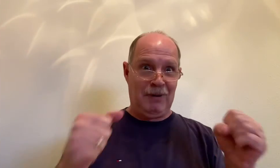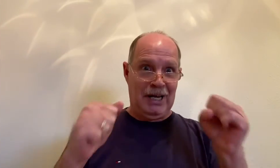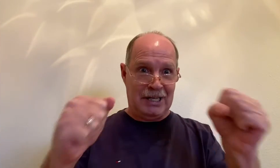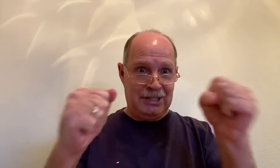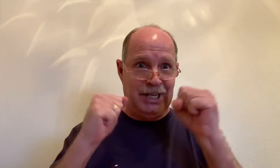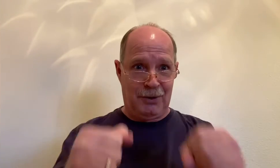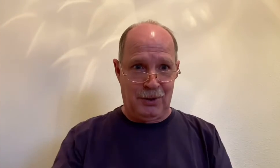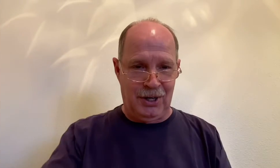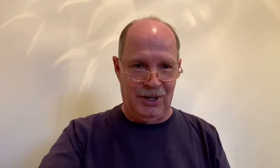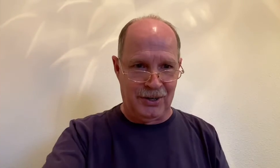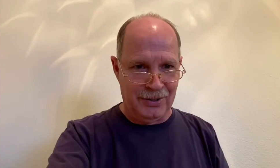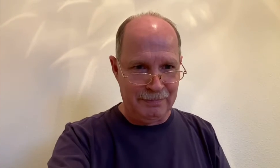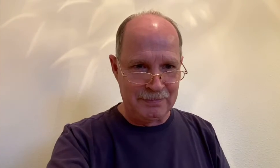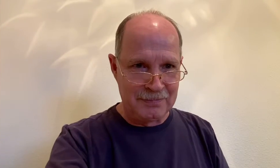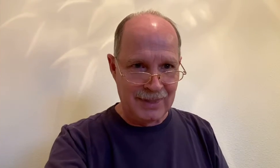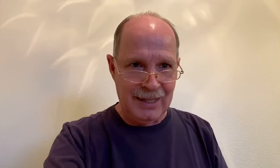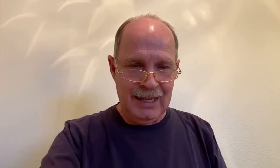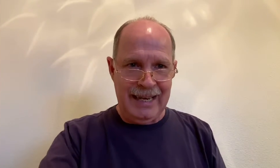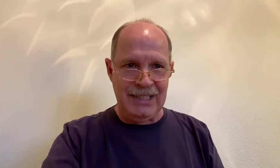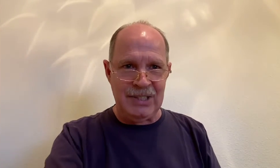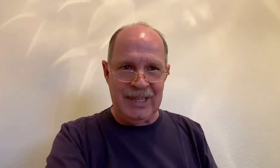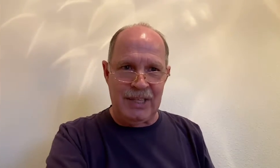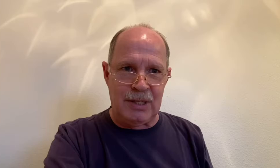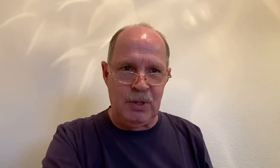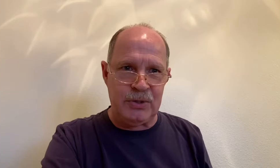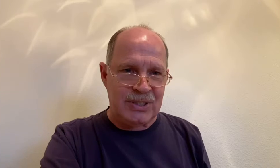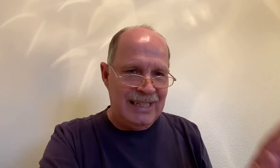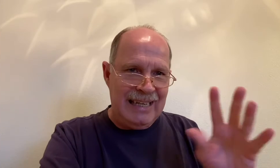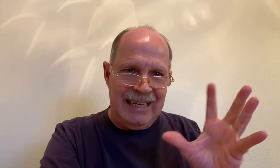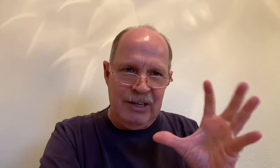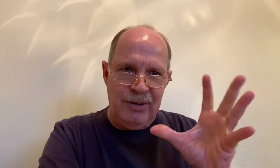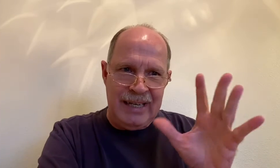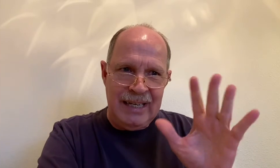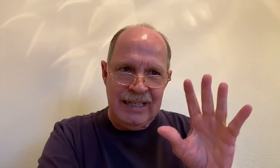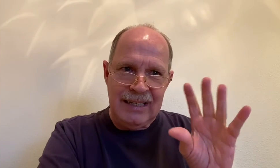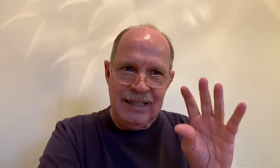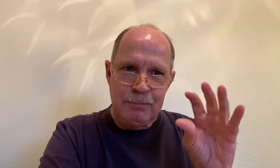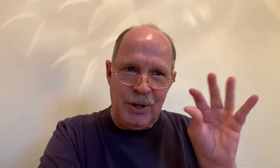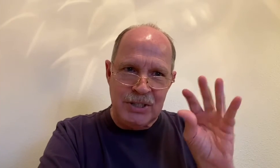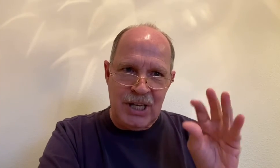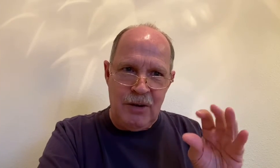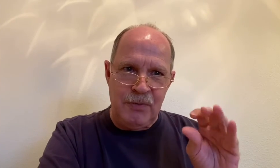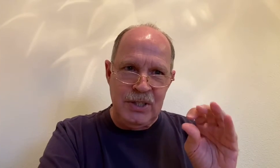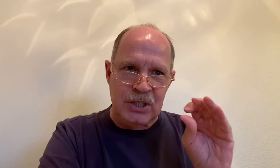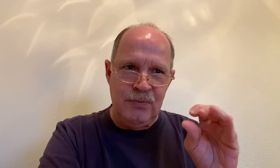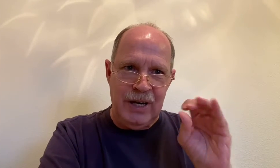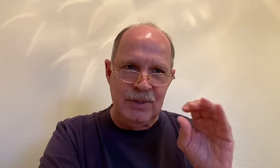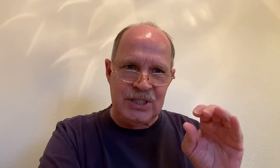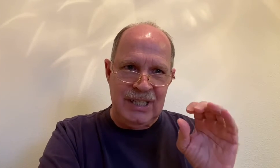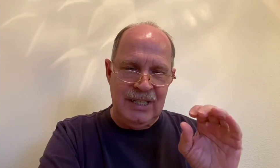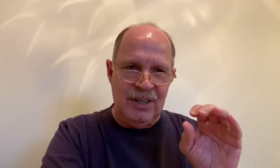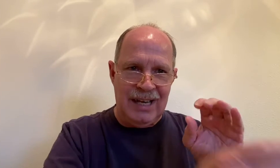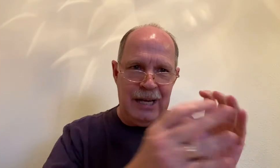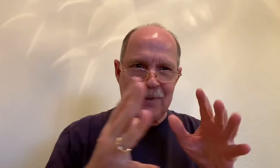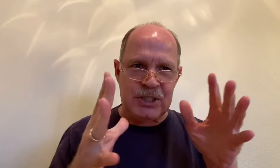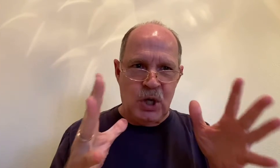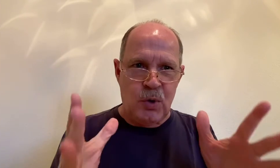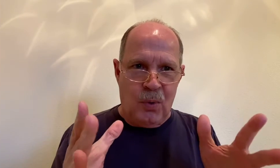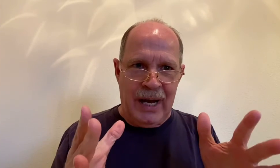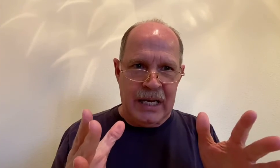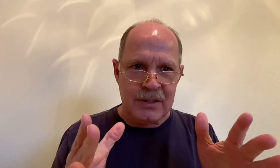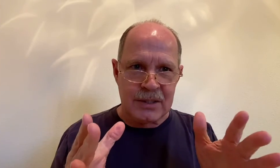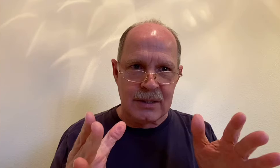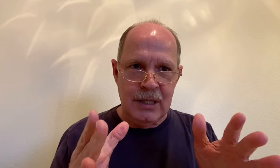Yeah, finally he said a word. Isn't that the most eerie press conference you've ever seen in your life? It's